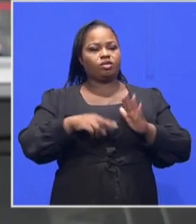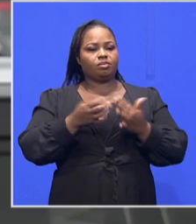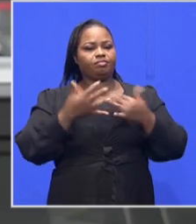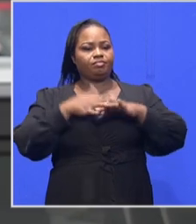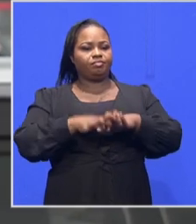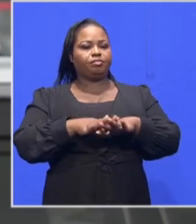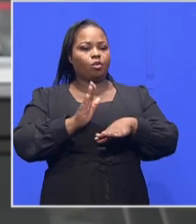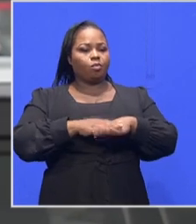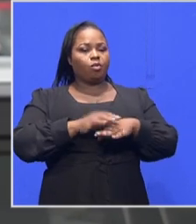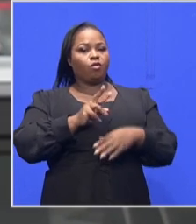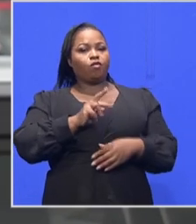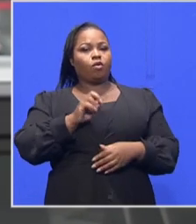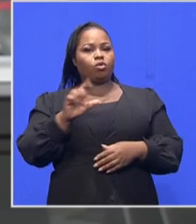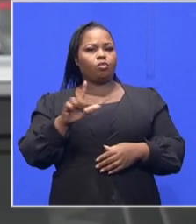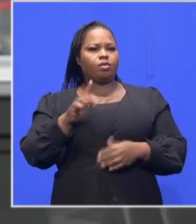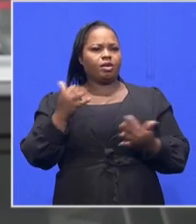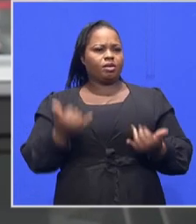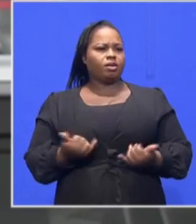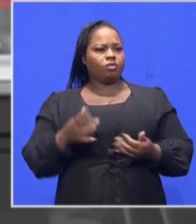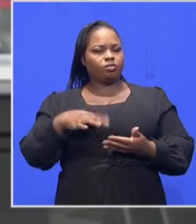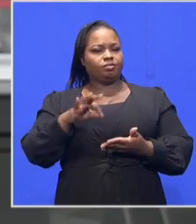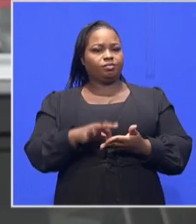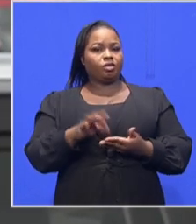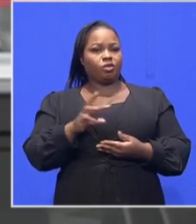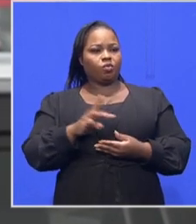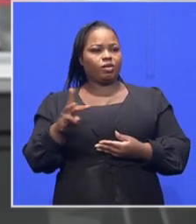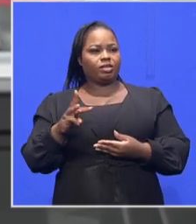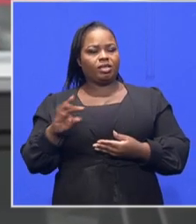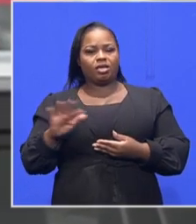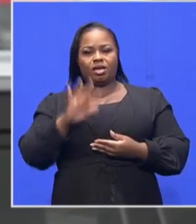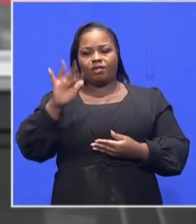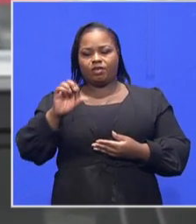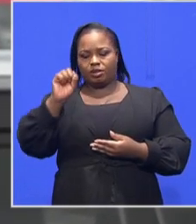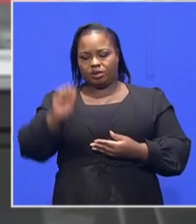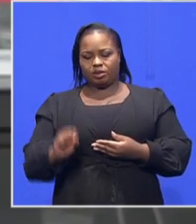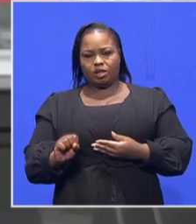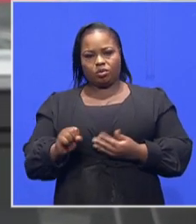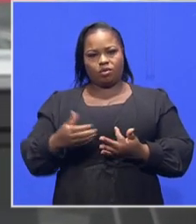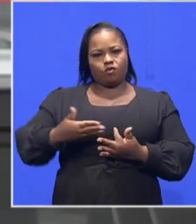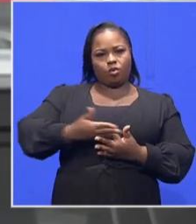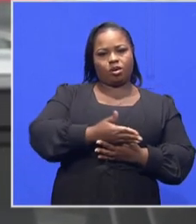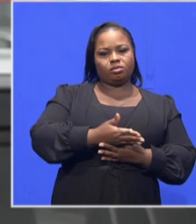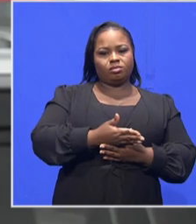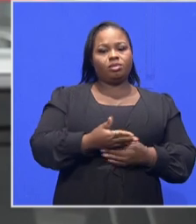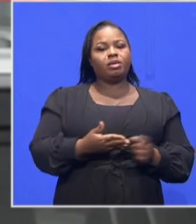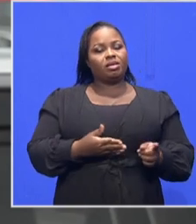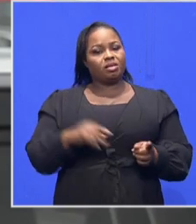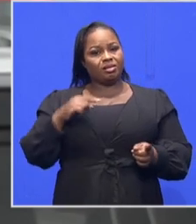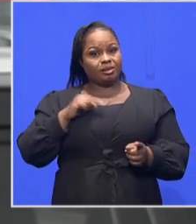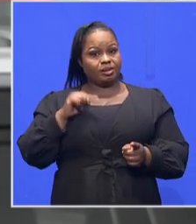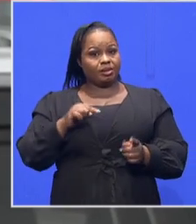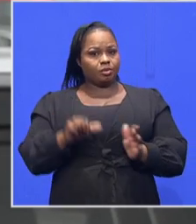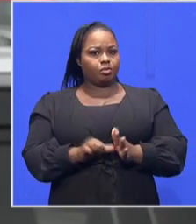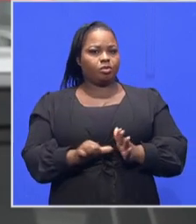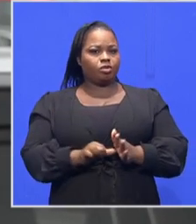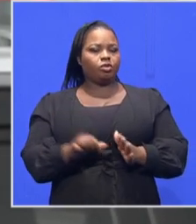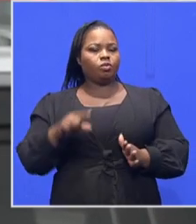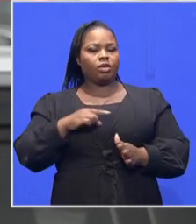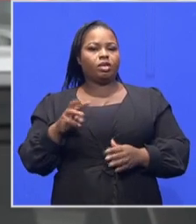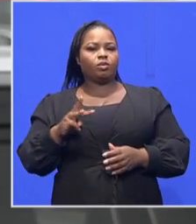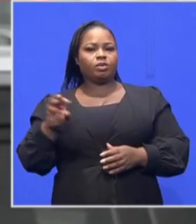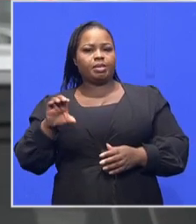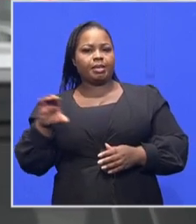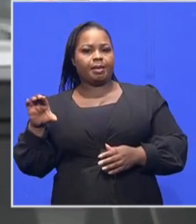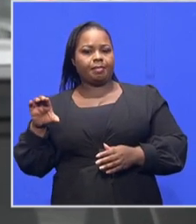volume. We've recently then also signed the Western SADC Integrated Corridor. This is important hosting in then the Western